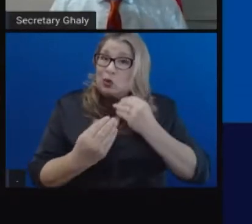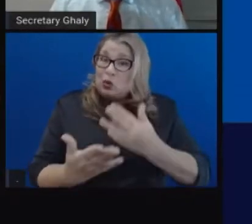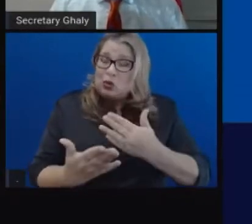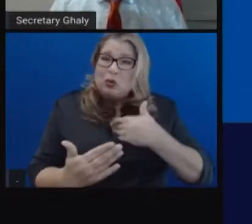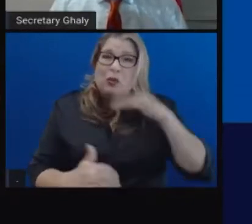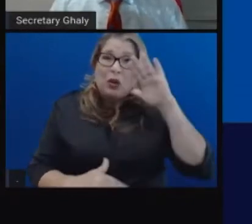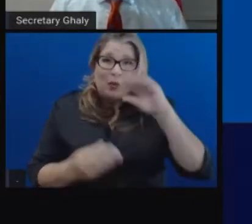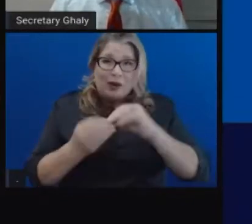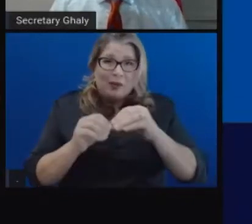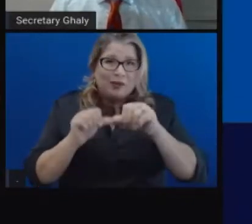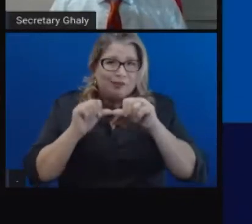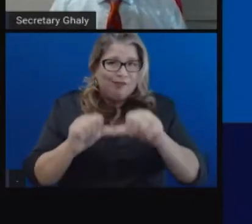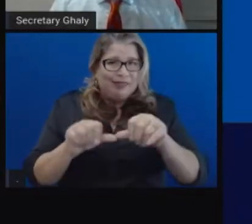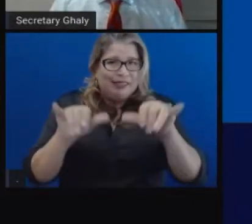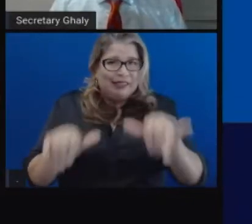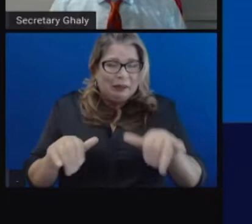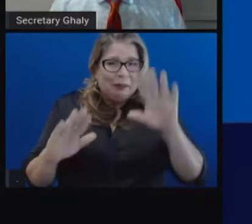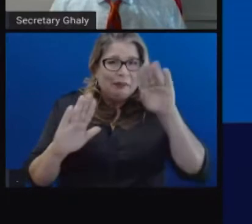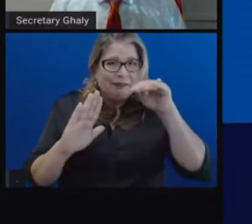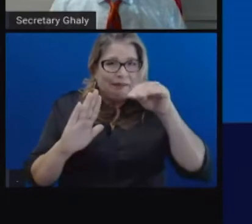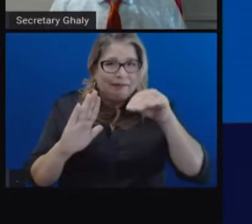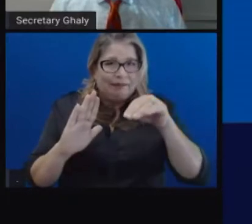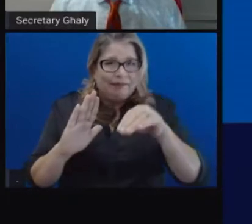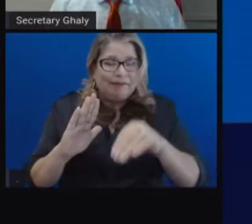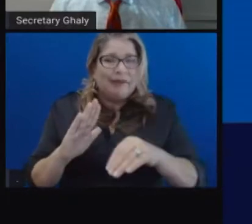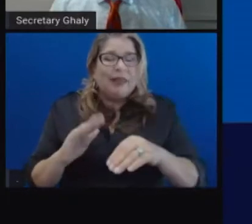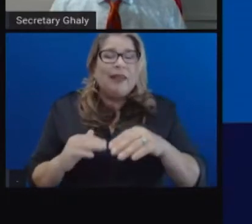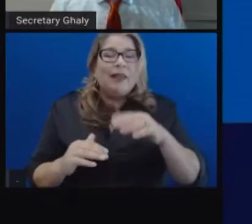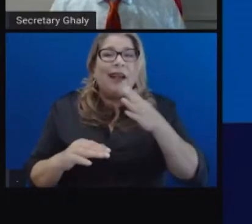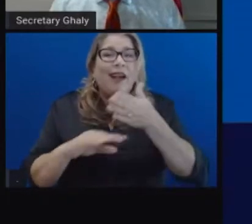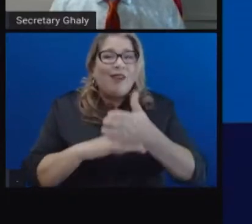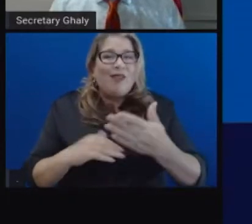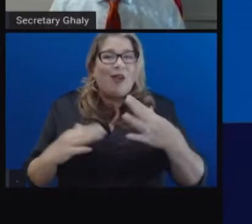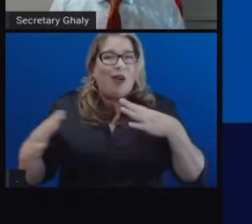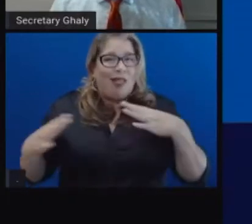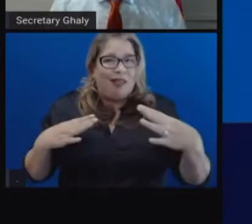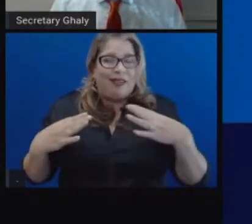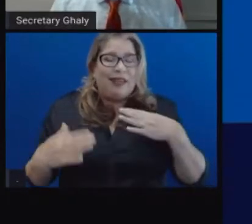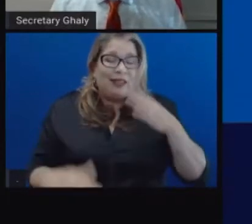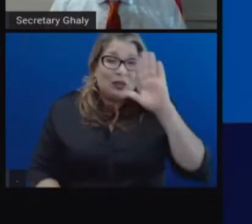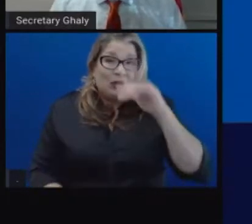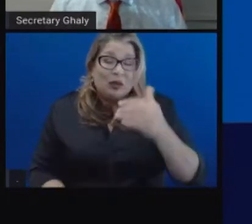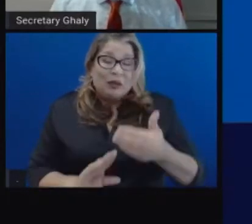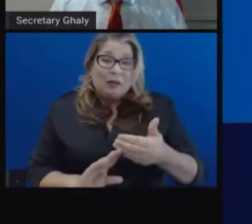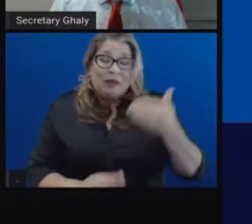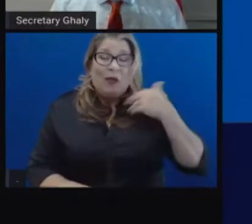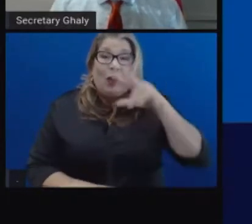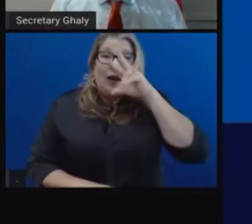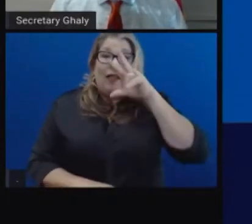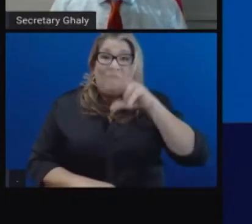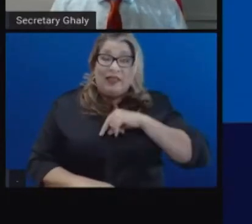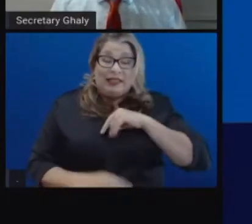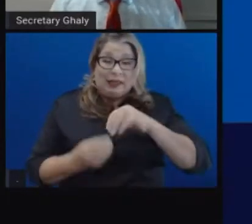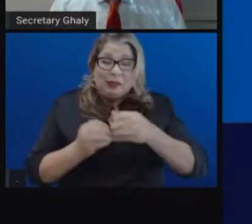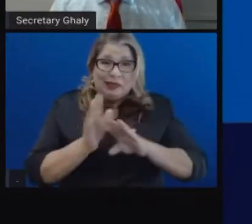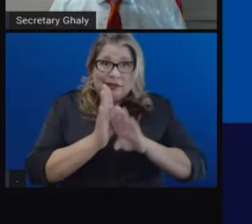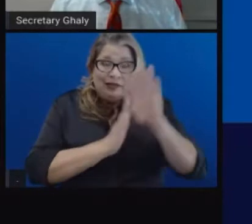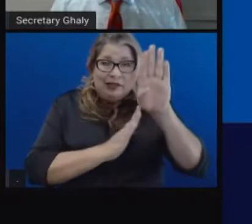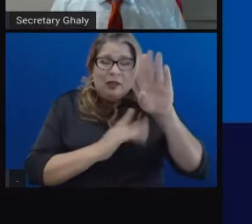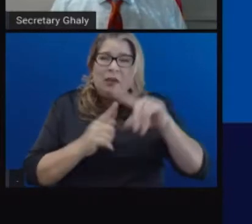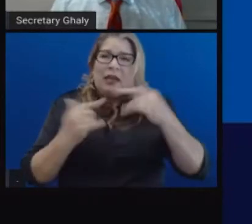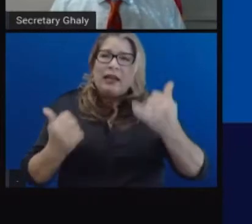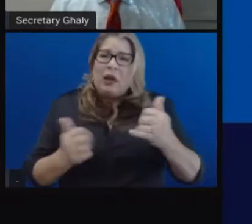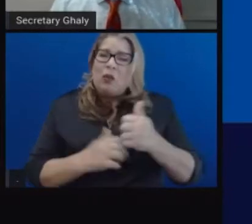lower post-holiday surge than we did see post-Thanksgiving, and we're beginning to